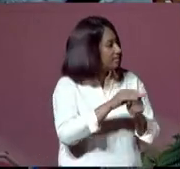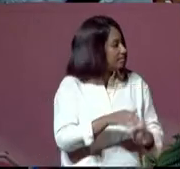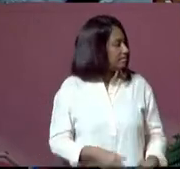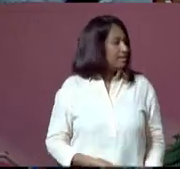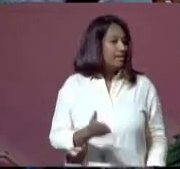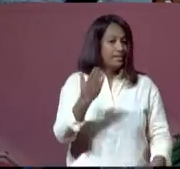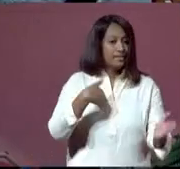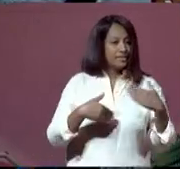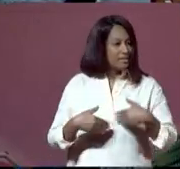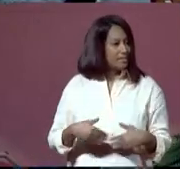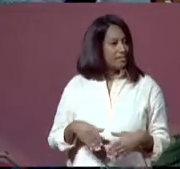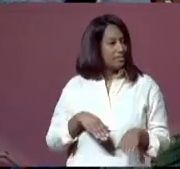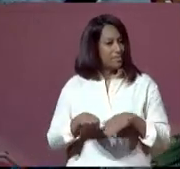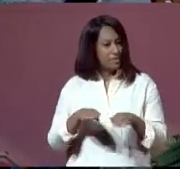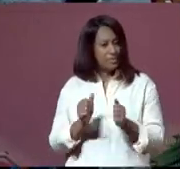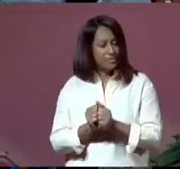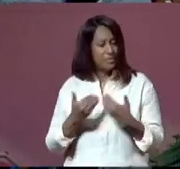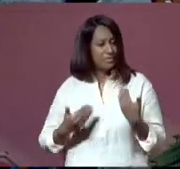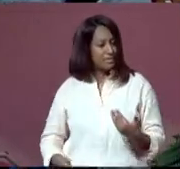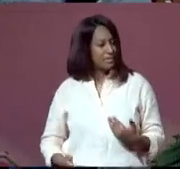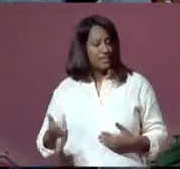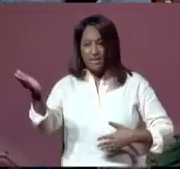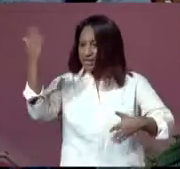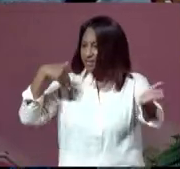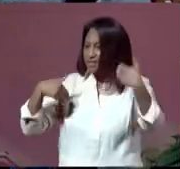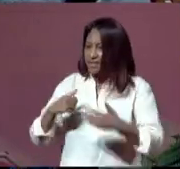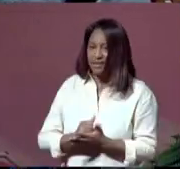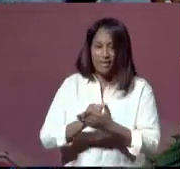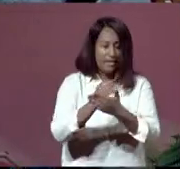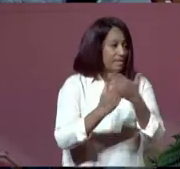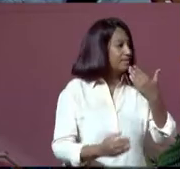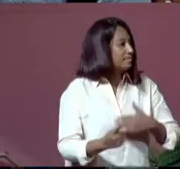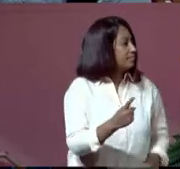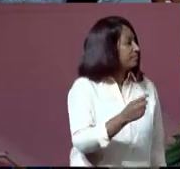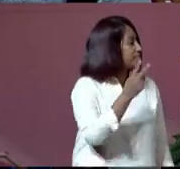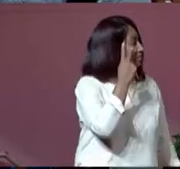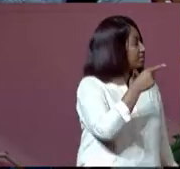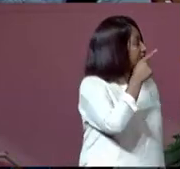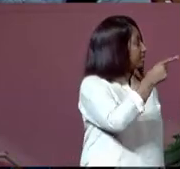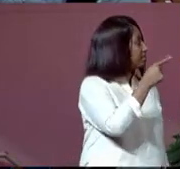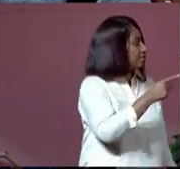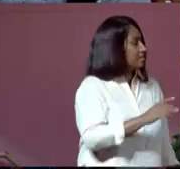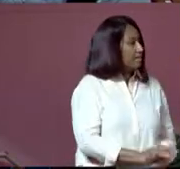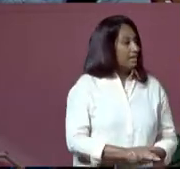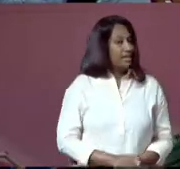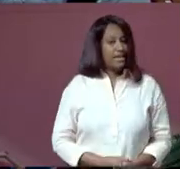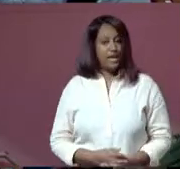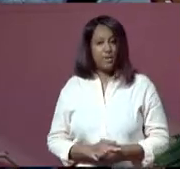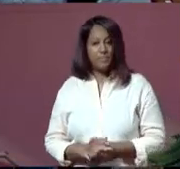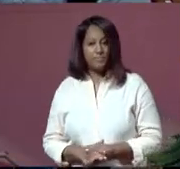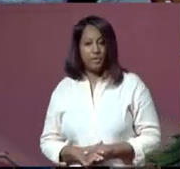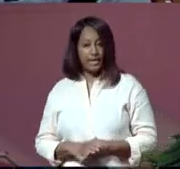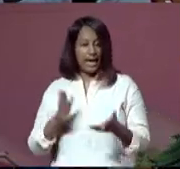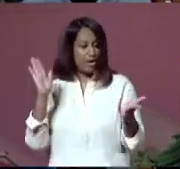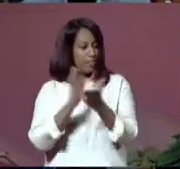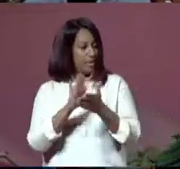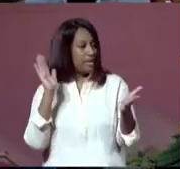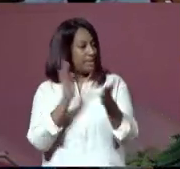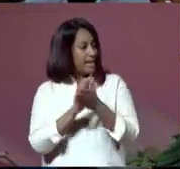Just tell them, walk with me, walk with me. Come on. I see you coming over here. I see you coming over here.